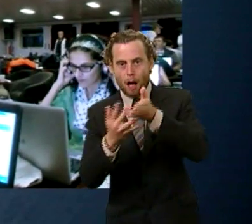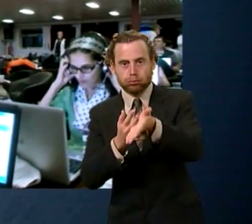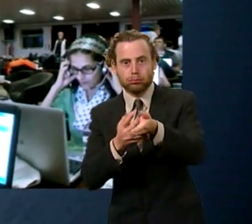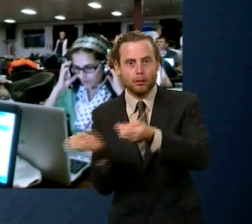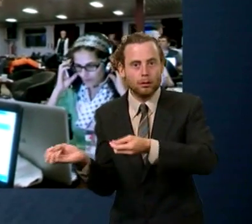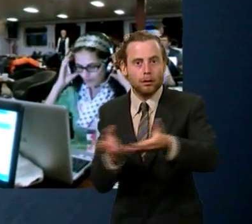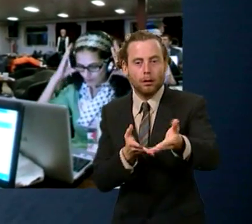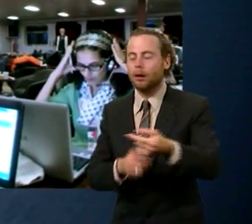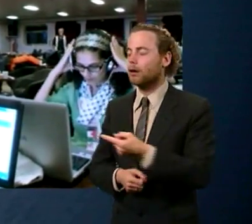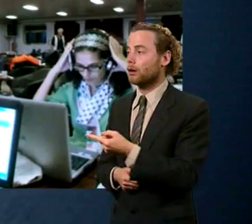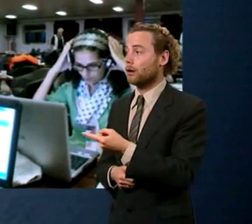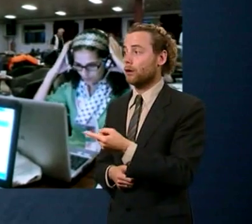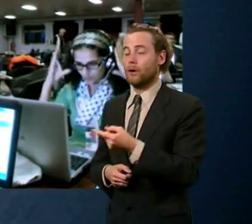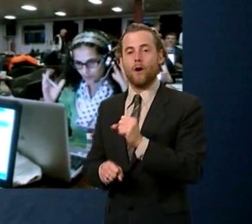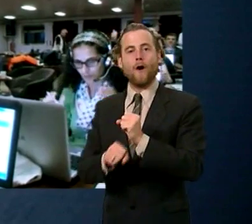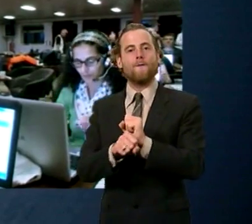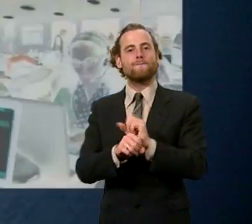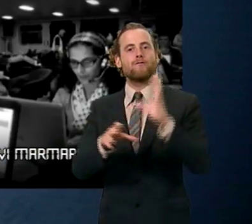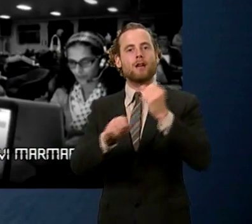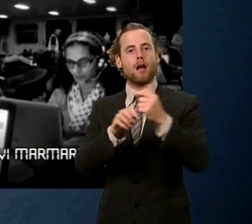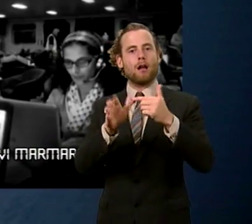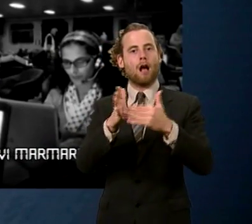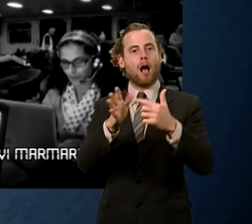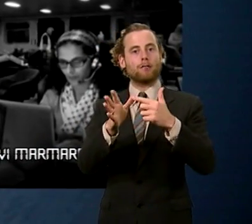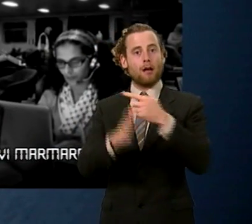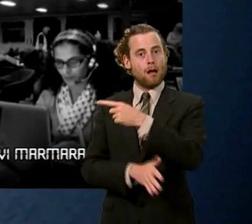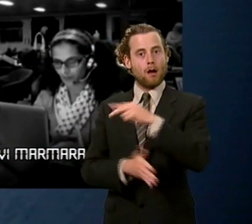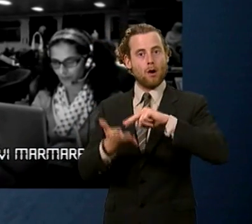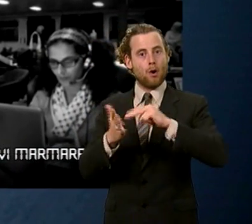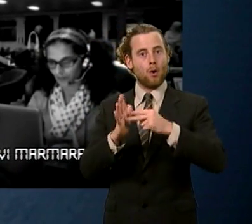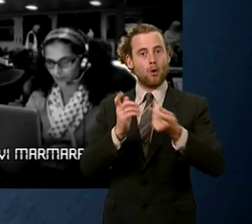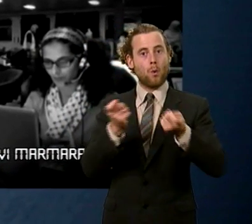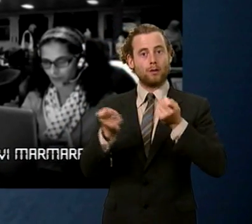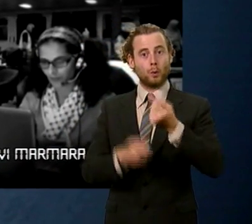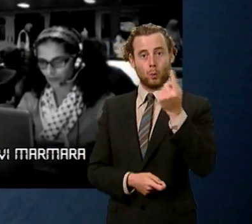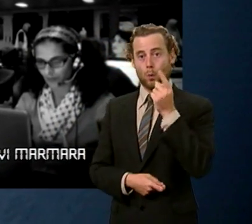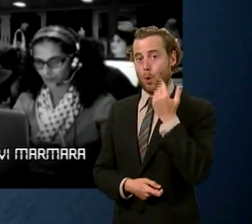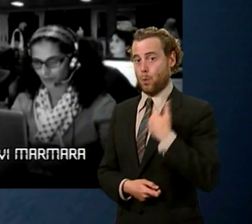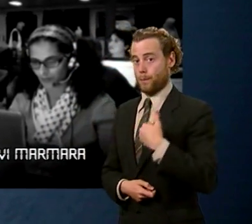The Free Gaza coordinator on board was Lubna Musawa.